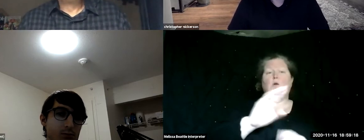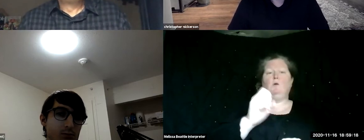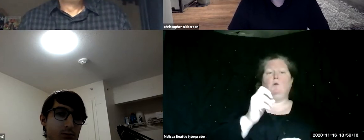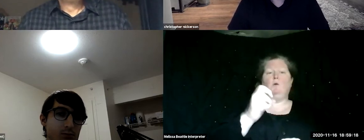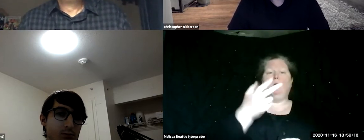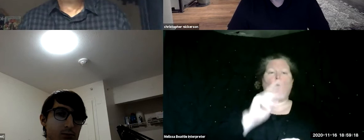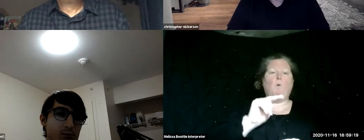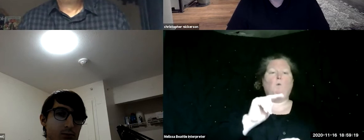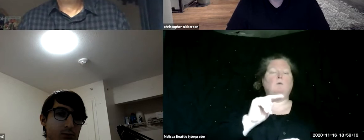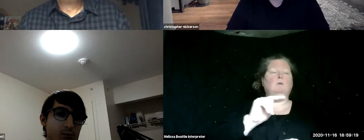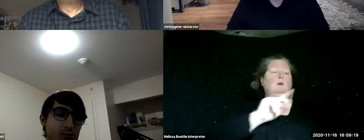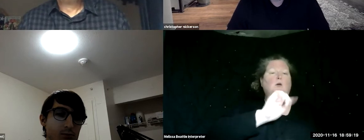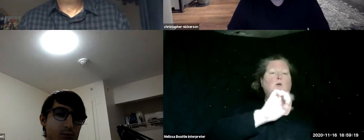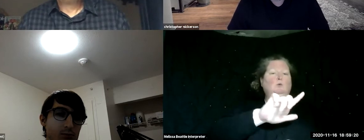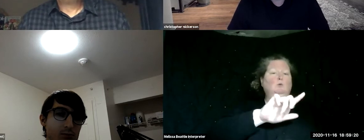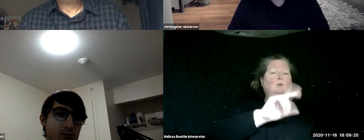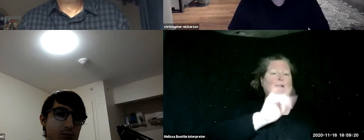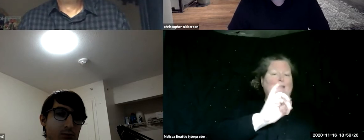passion. Yep.